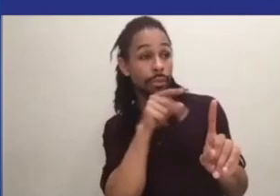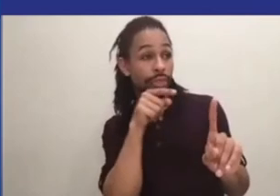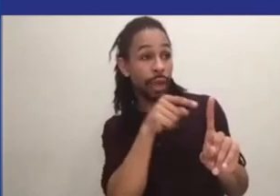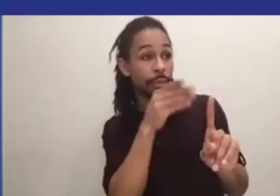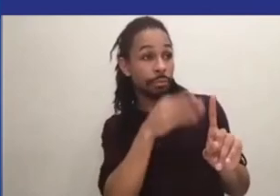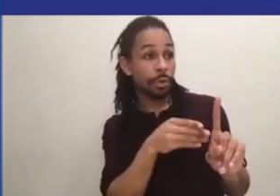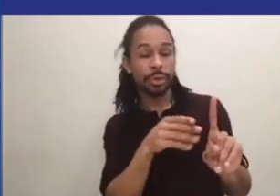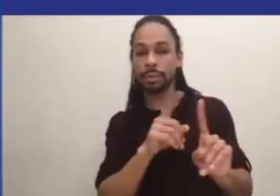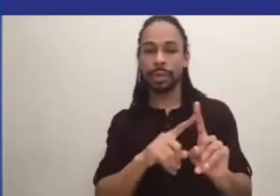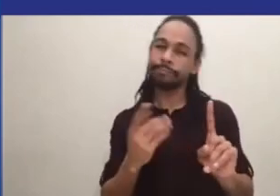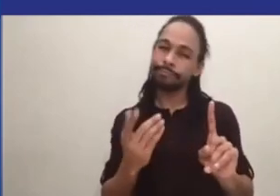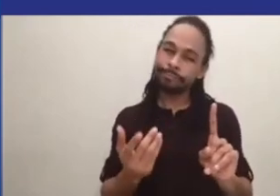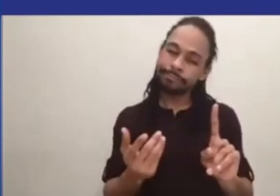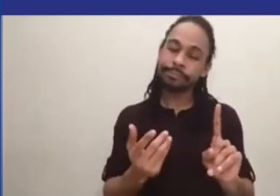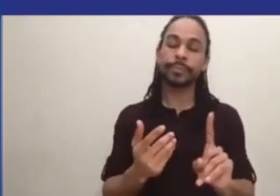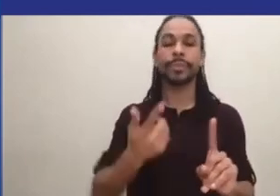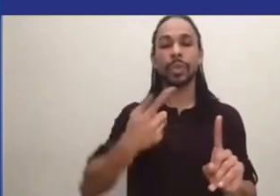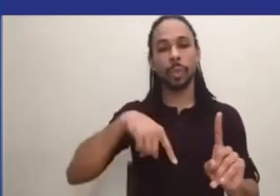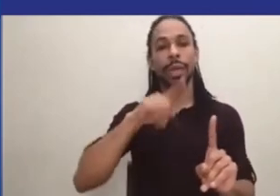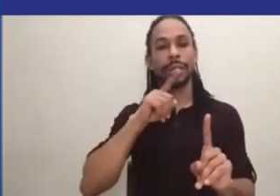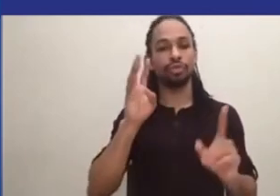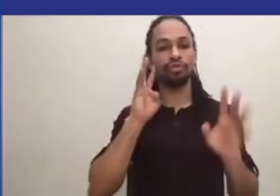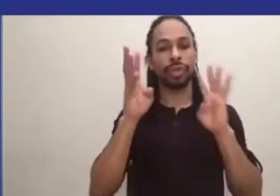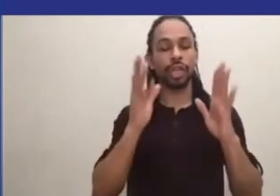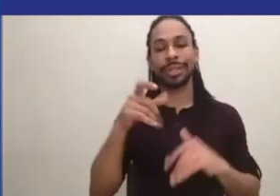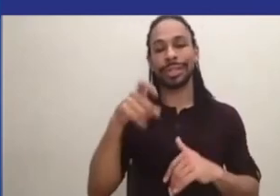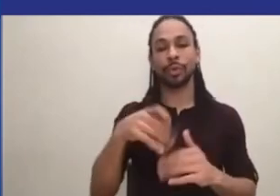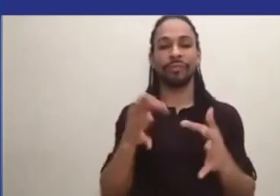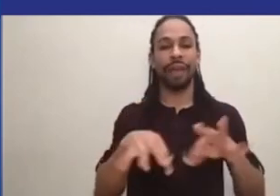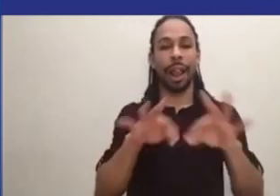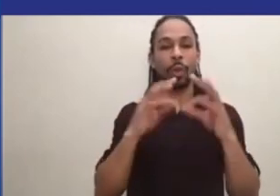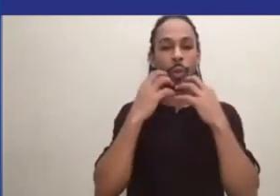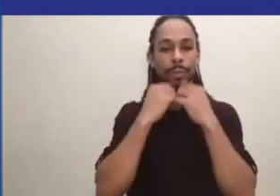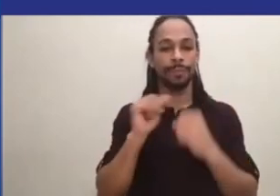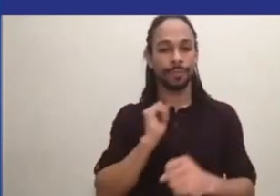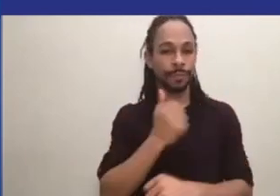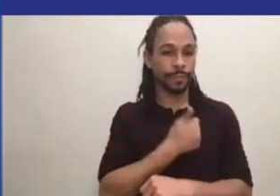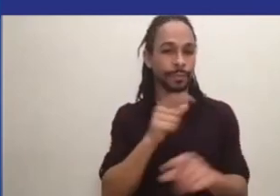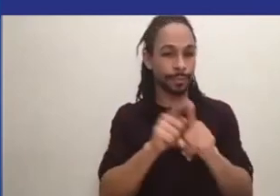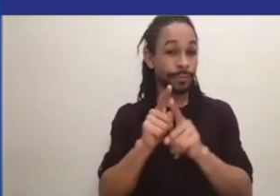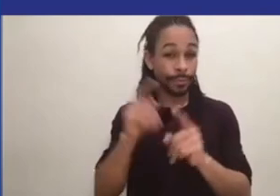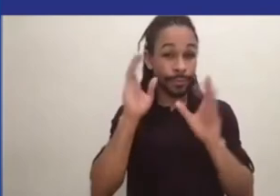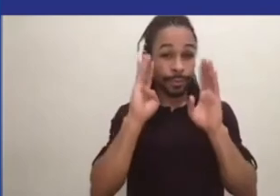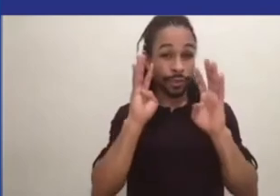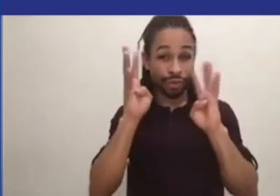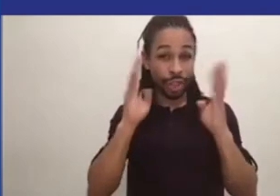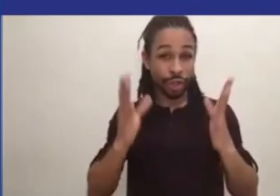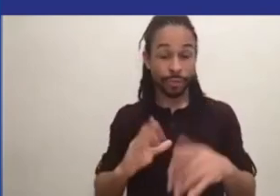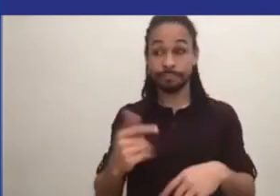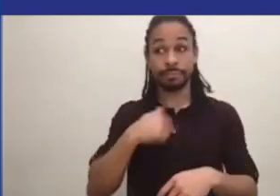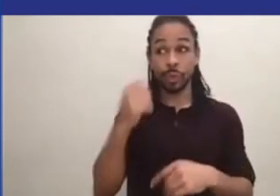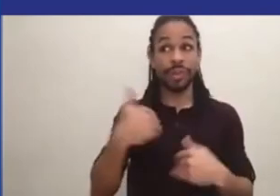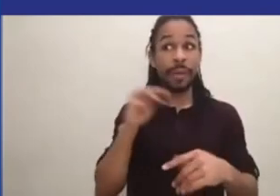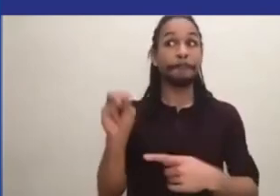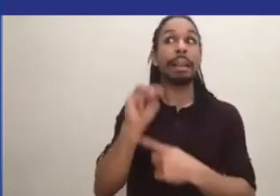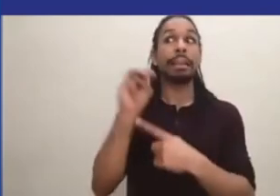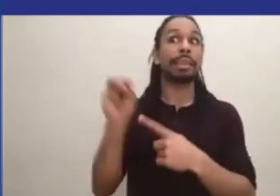you know, value ourselves as such. You know, yes, I don't have the million followers, but I know what I'm talking about.